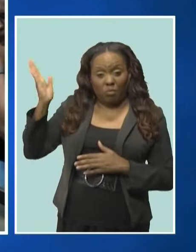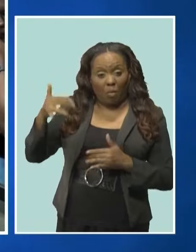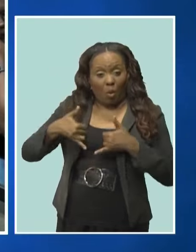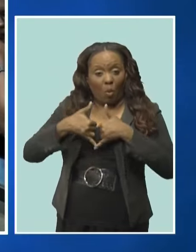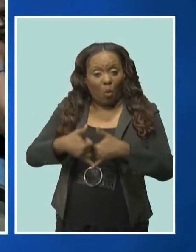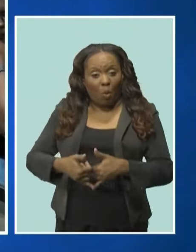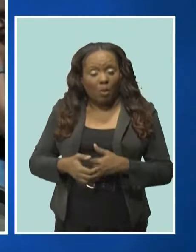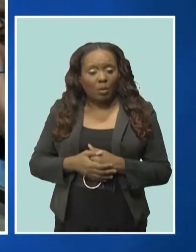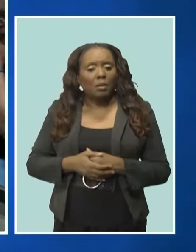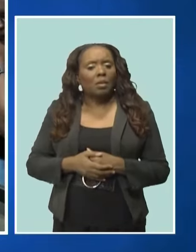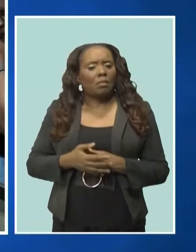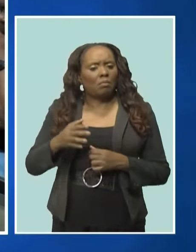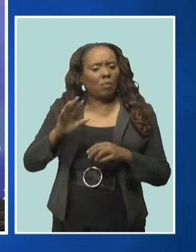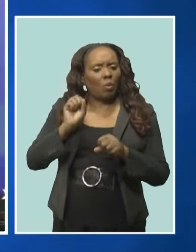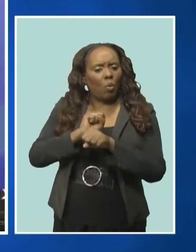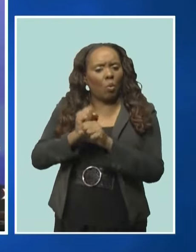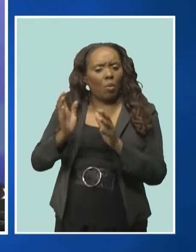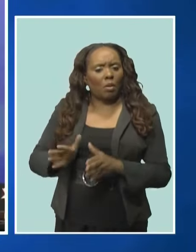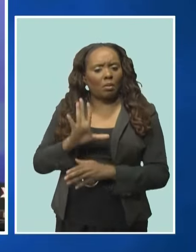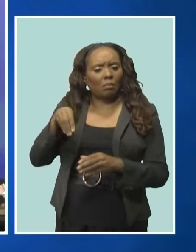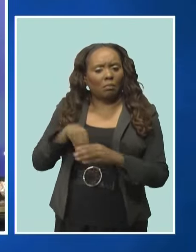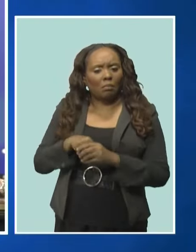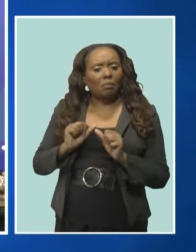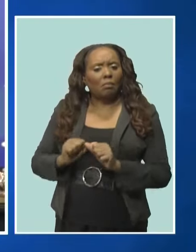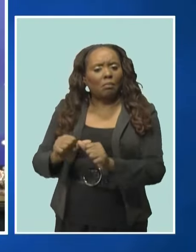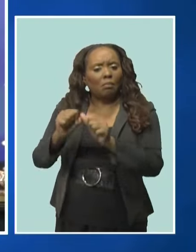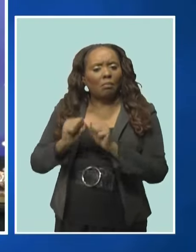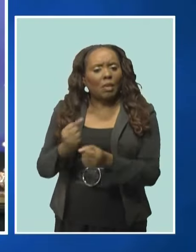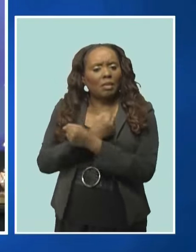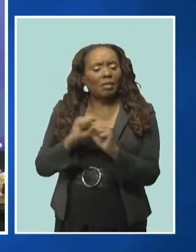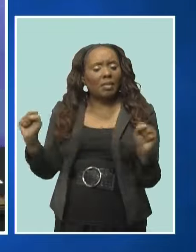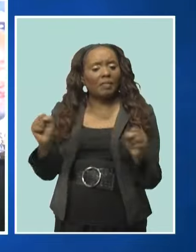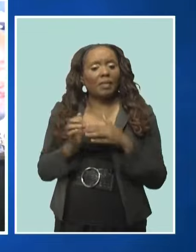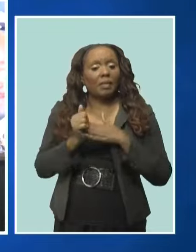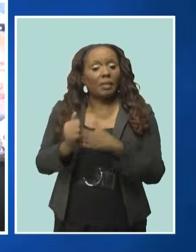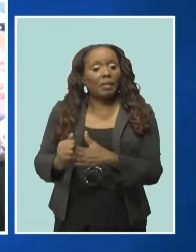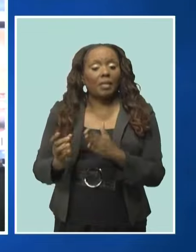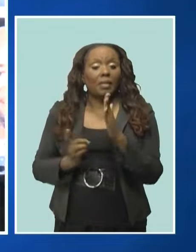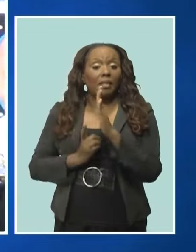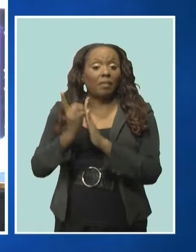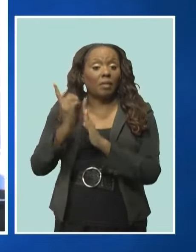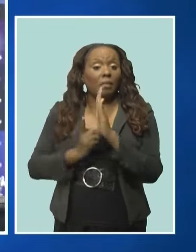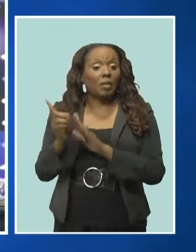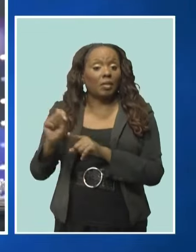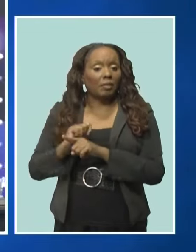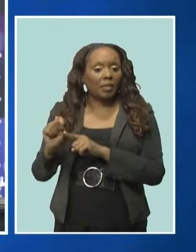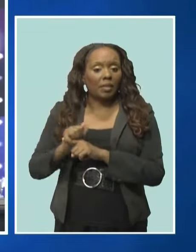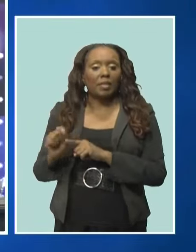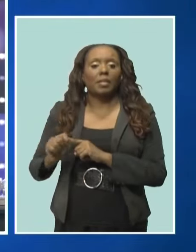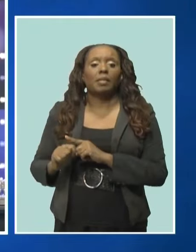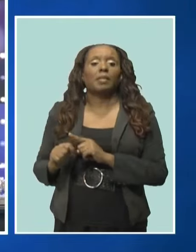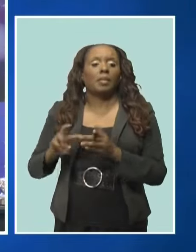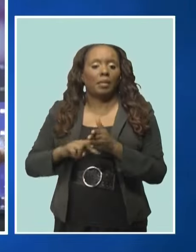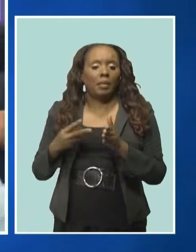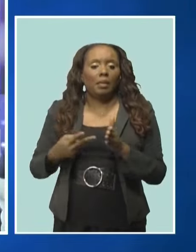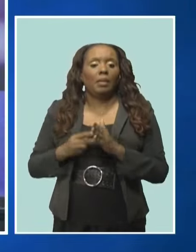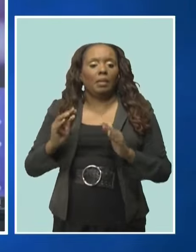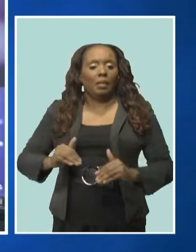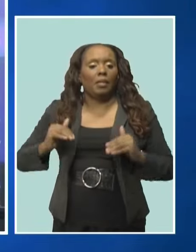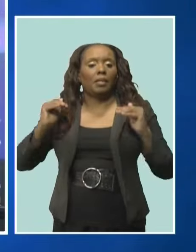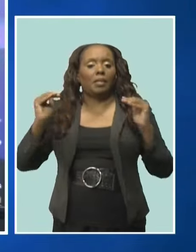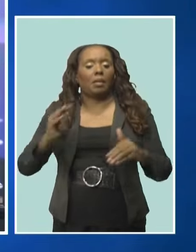Legacy. Mr. Blackman said workers' participation in ongoing safety leadership development and training has led to the advancement of